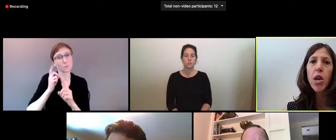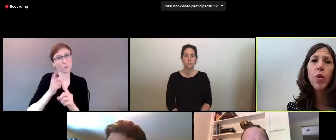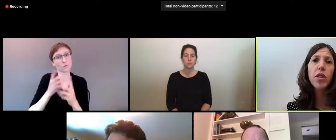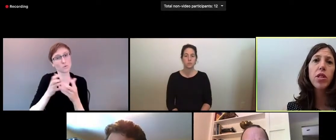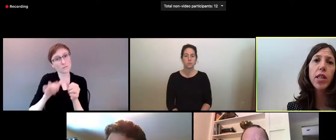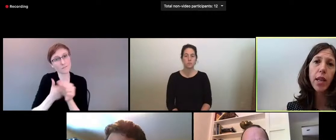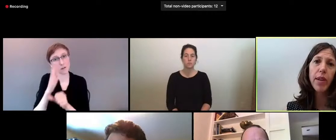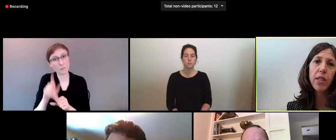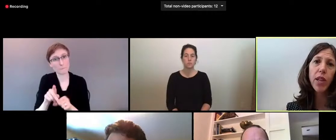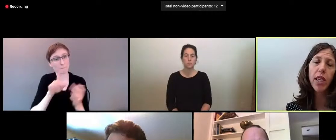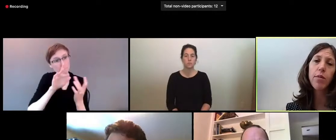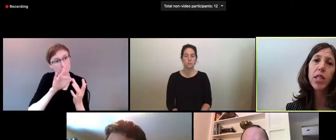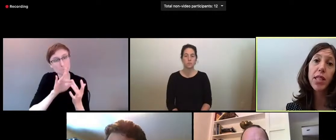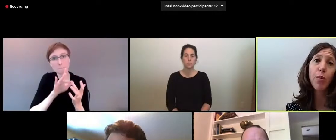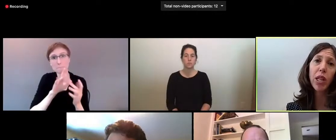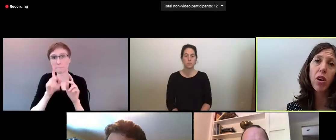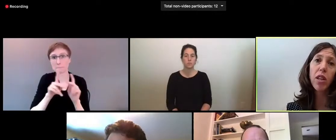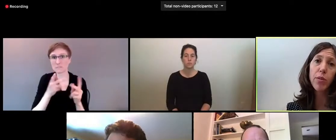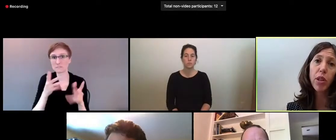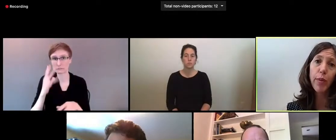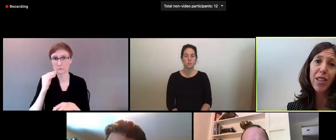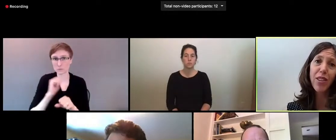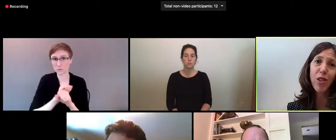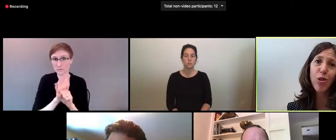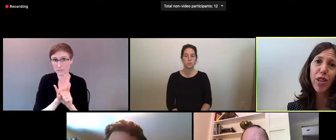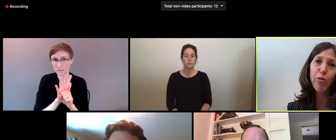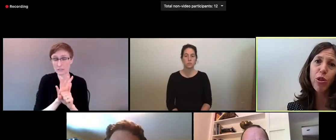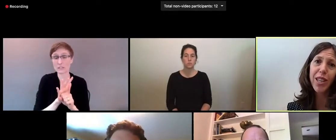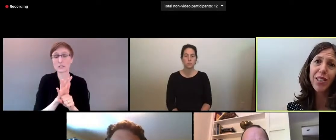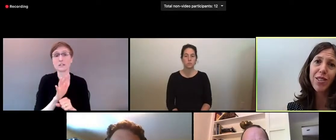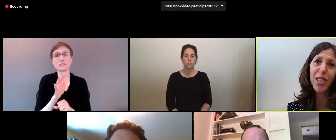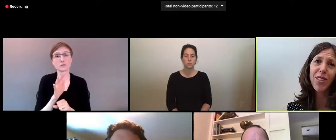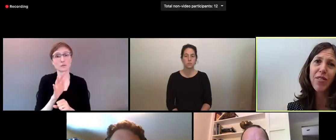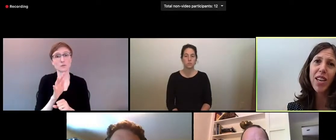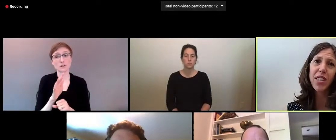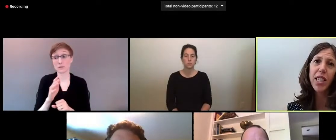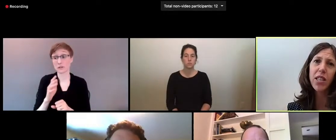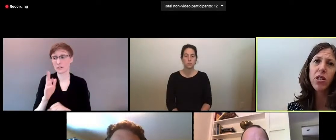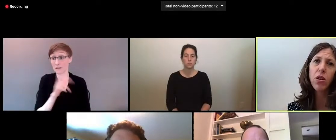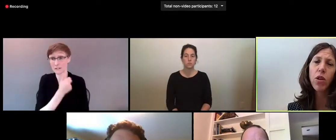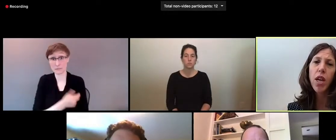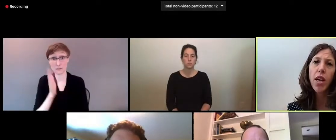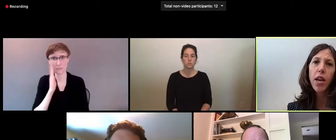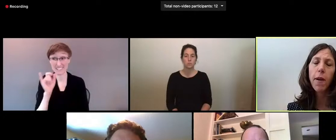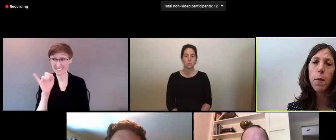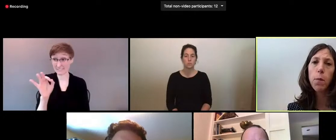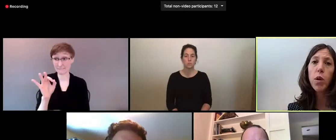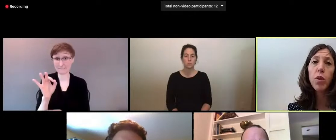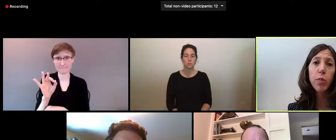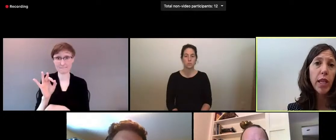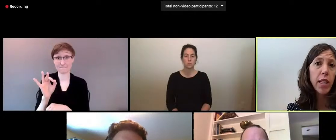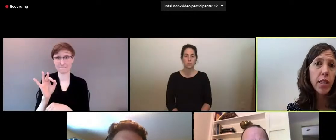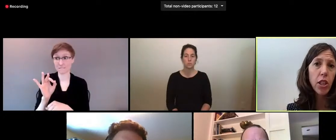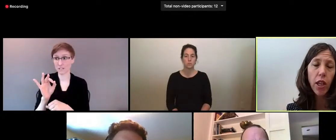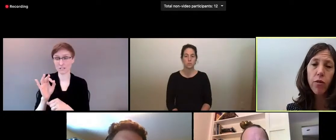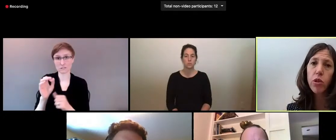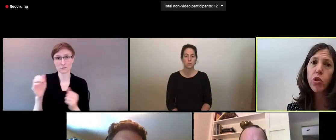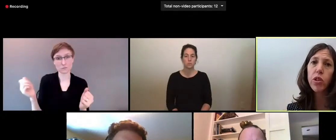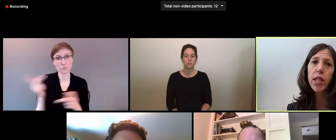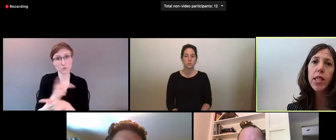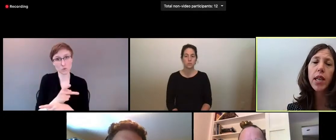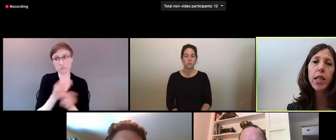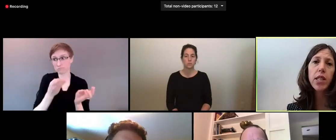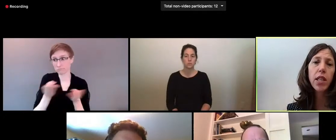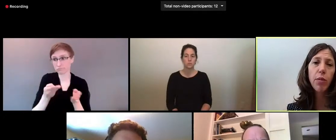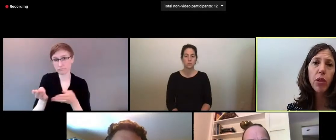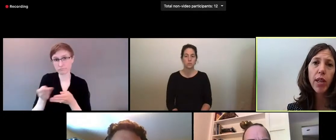team. But there's a limit when it comes to doubling hospital beds every 3 to 4 days, right, if that's needed. So we will be looking for